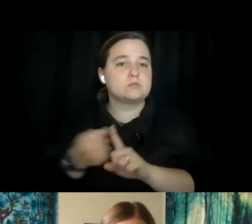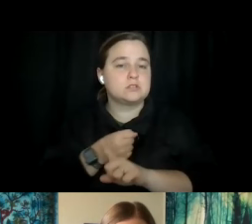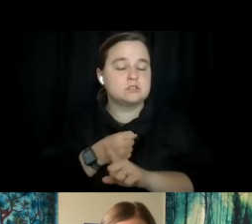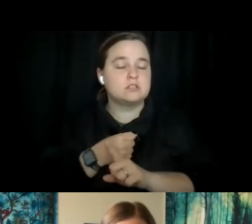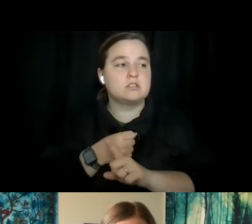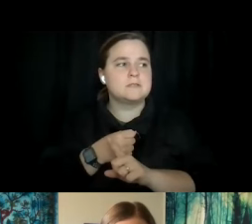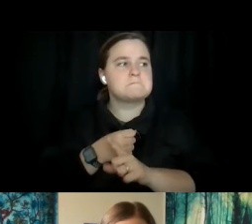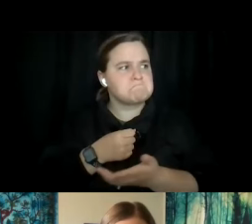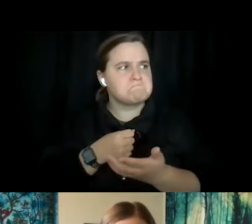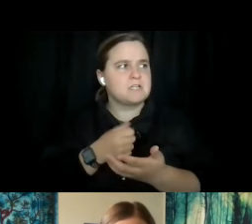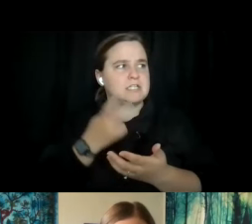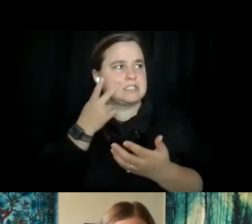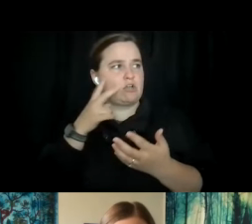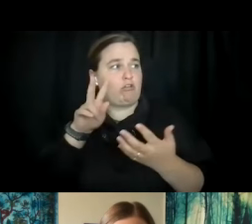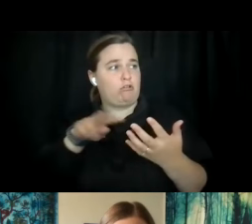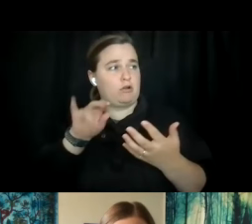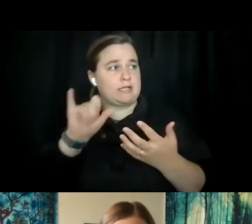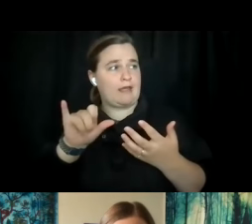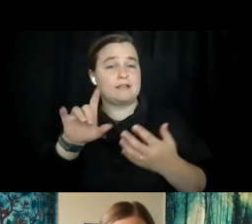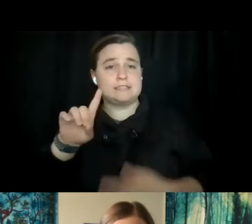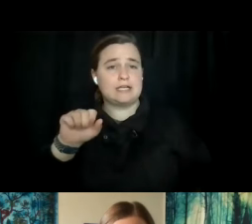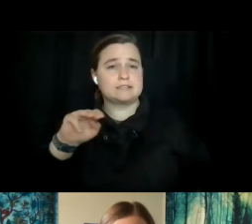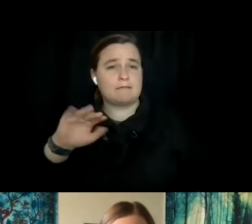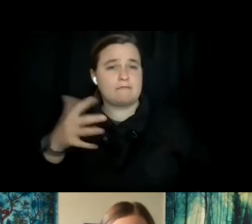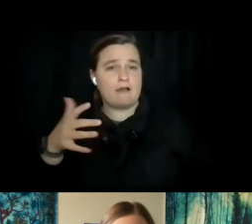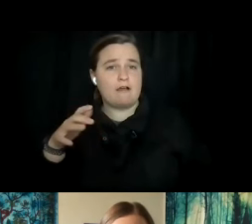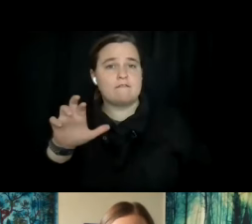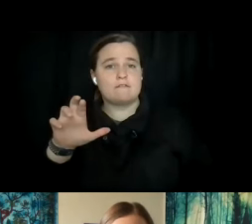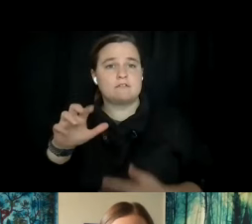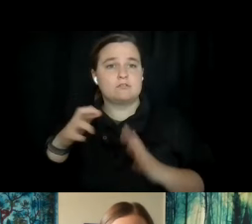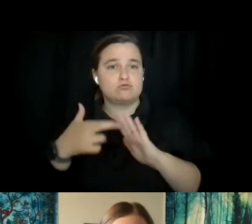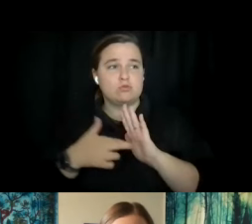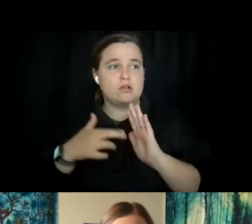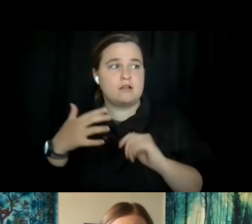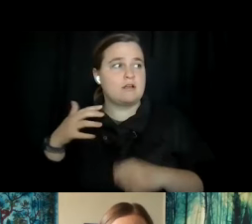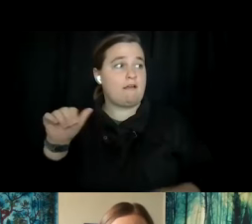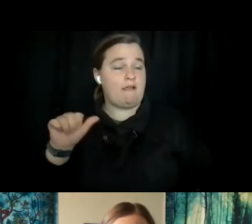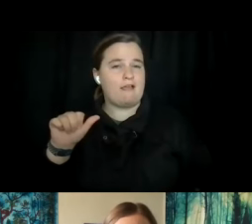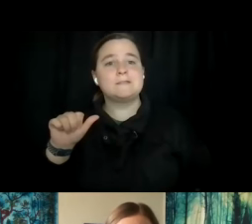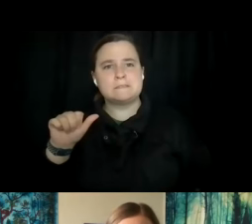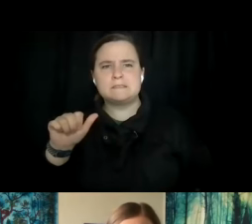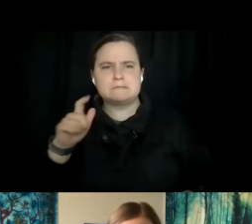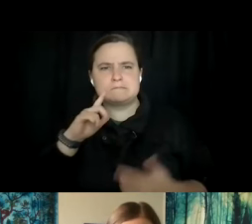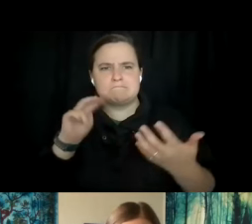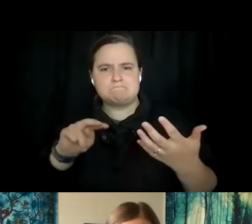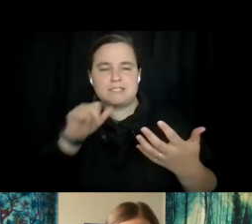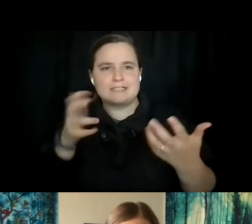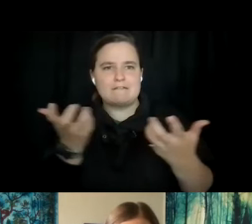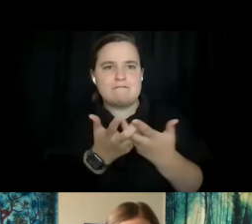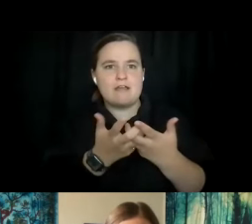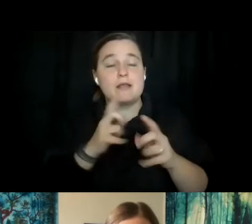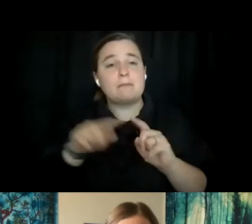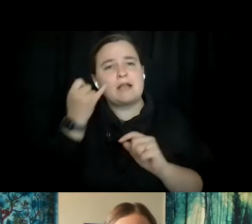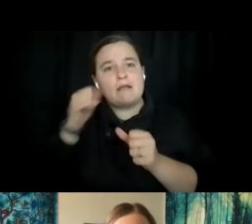not meet the DSM-5 criterion A. Yet if it's something so pervasive and ongoing